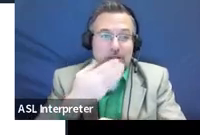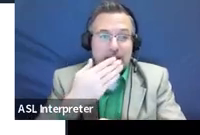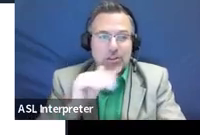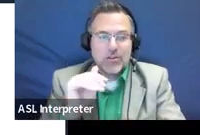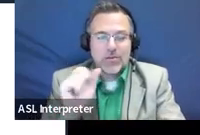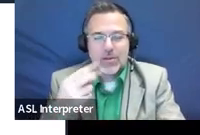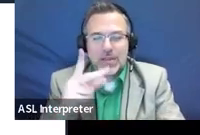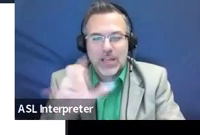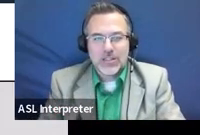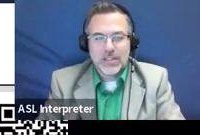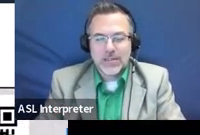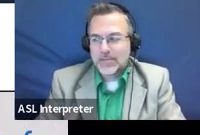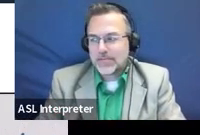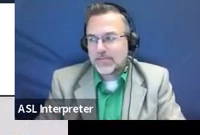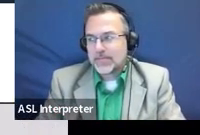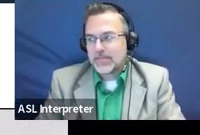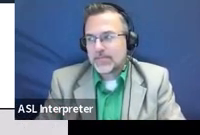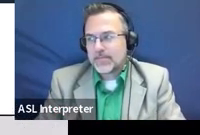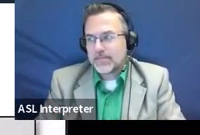Ashley.